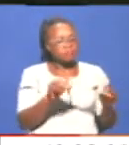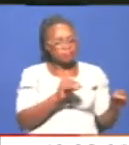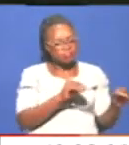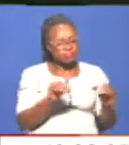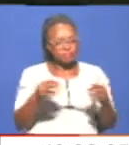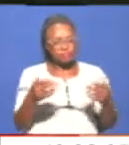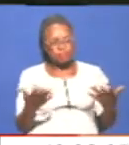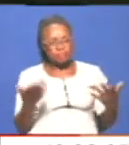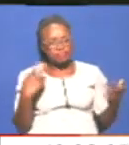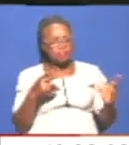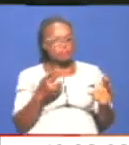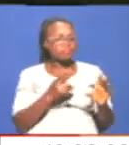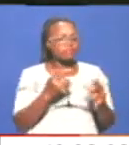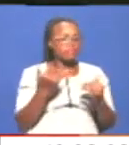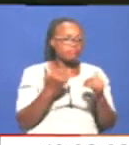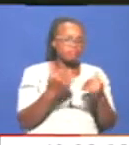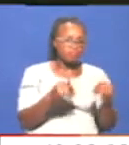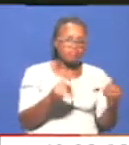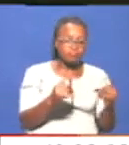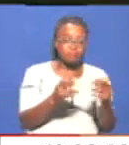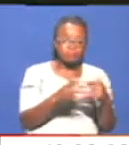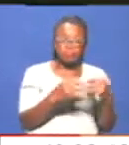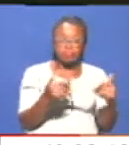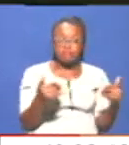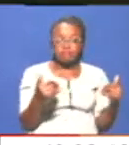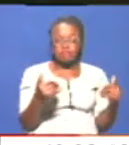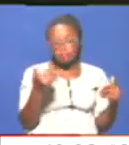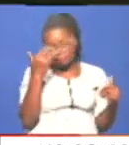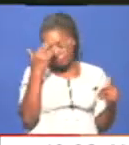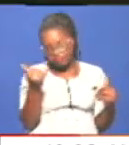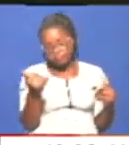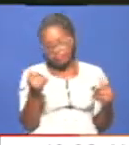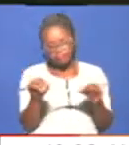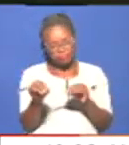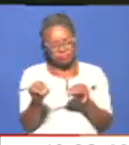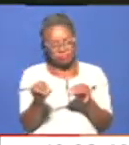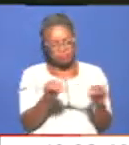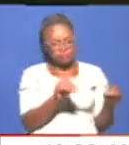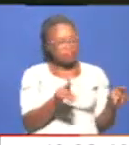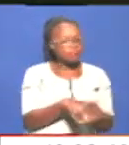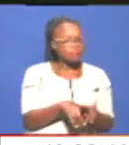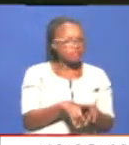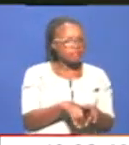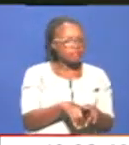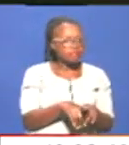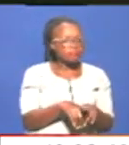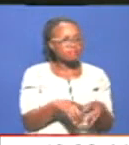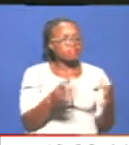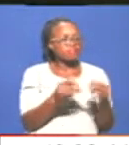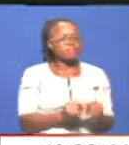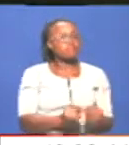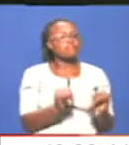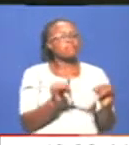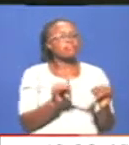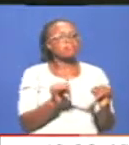people play chess online, because the way it moves is the same, and how you try blend it such